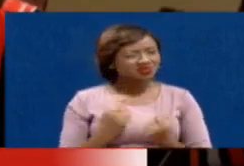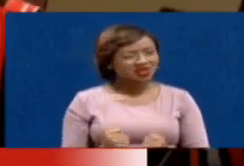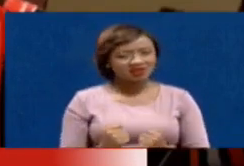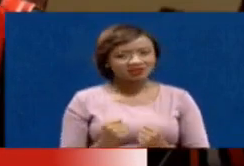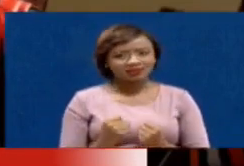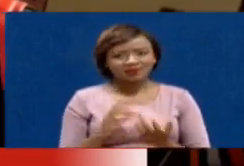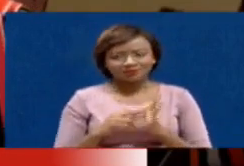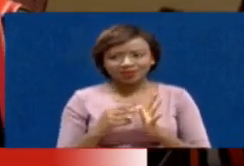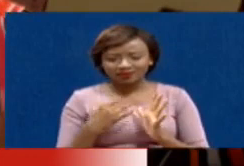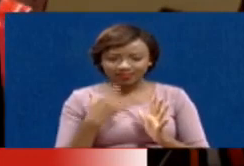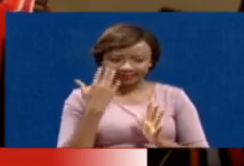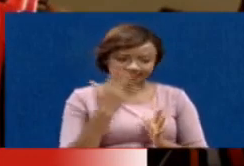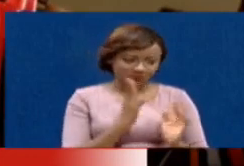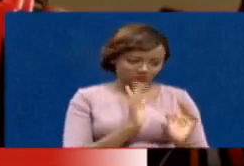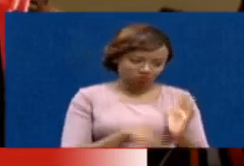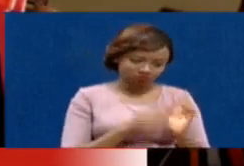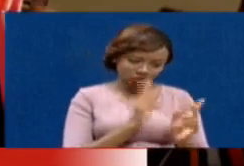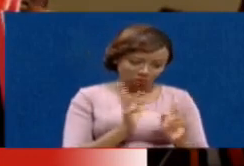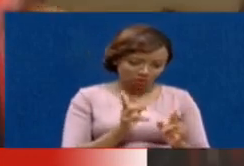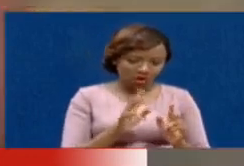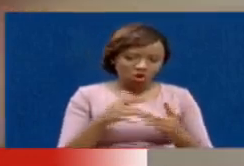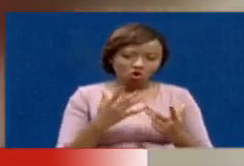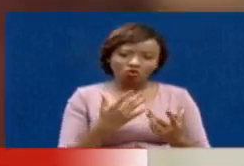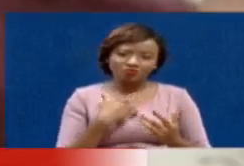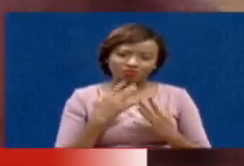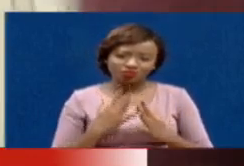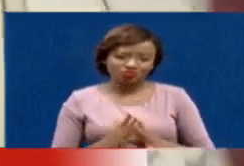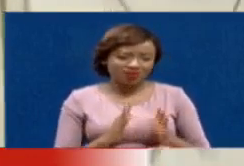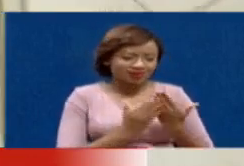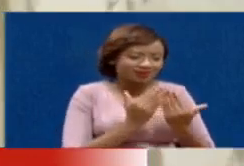it's either common sense, being realistic, and being human.